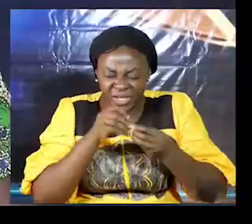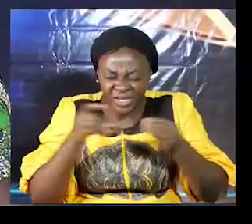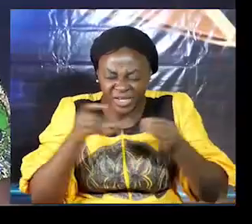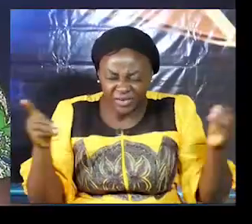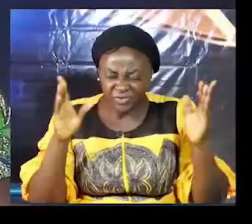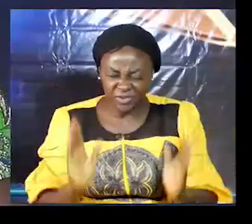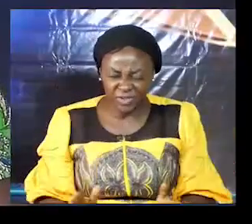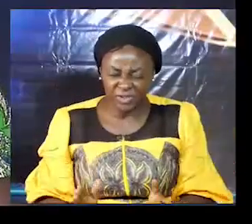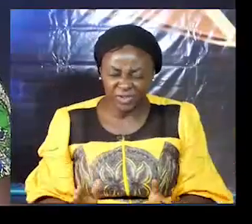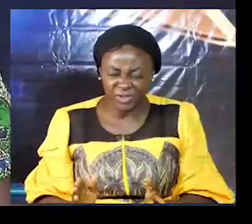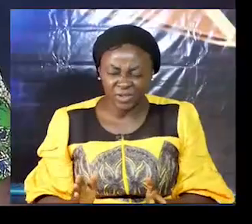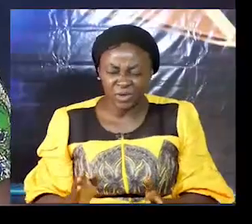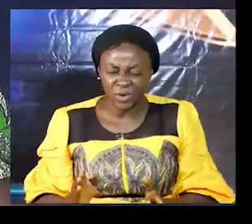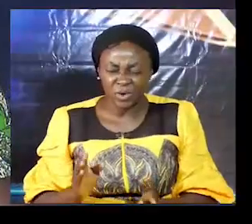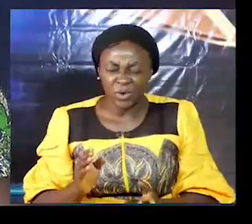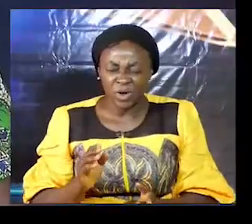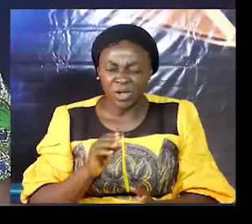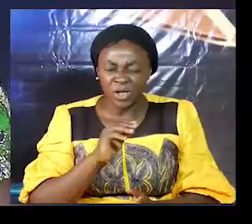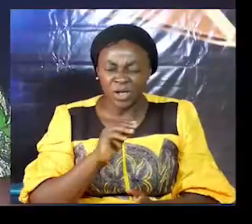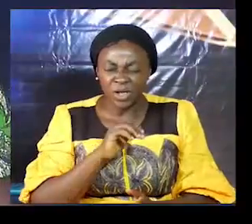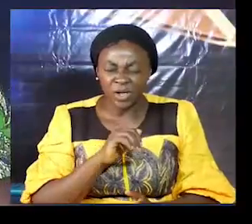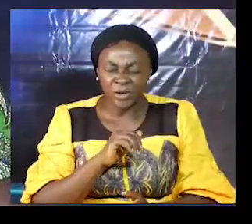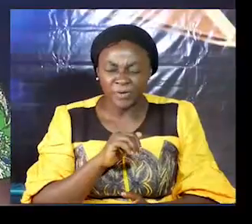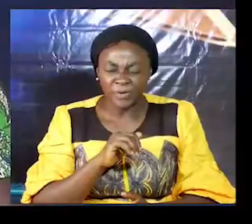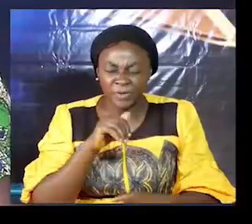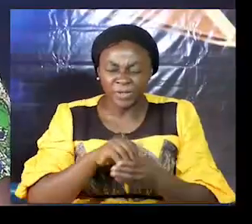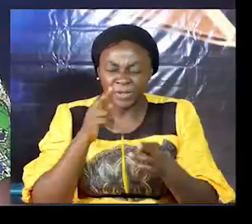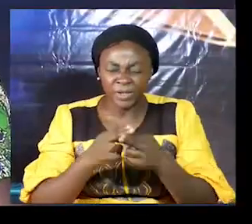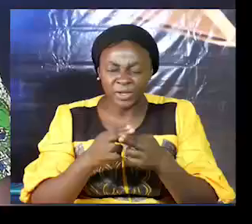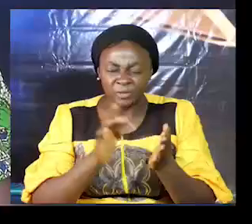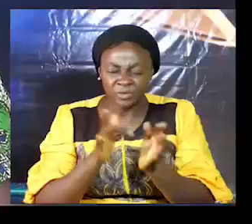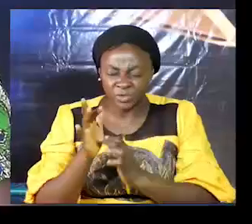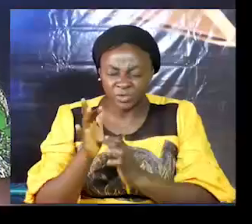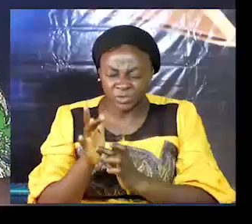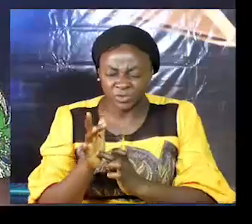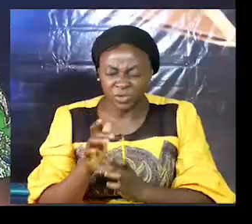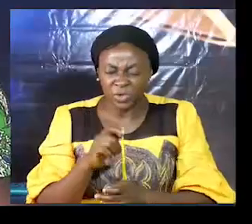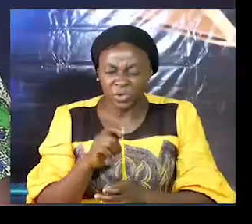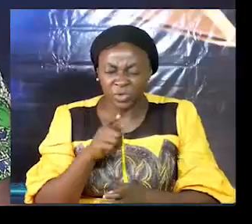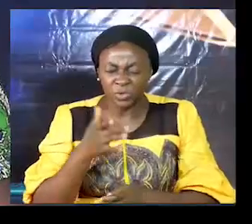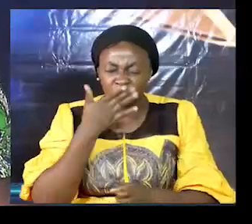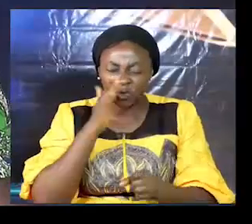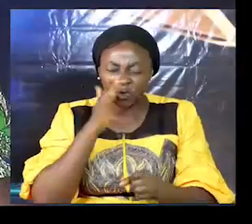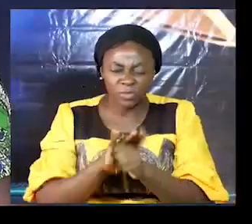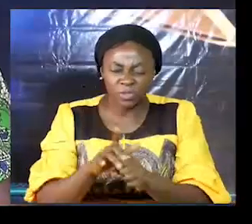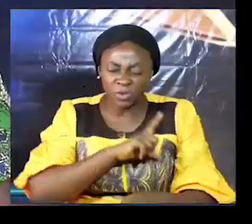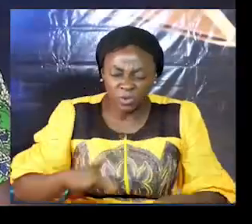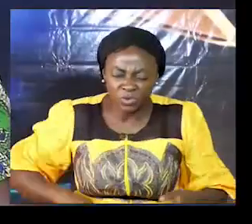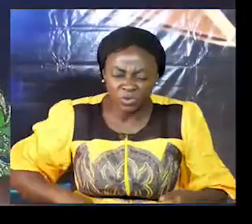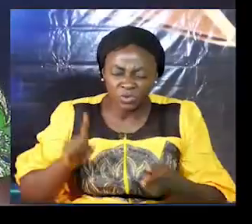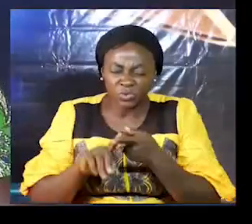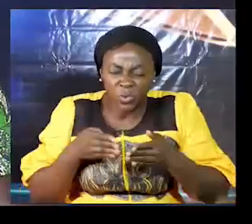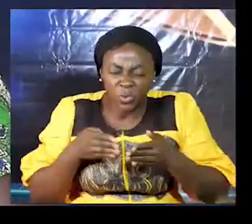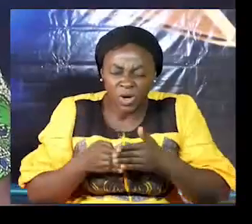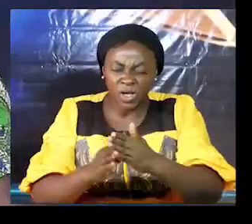is breaking now. In the name of Lord Jesus, you promised to guide us. And so, Lord, you will guide these